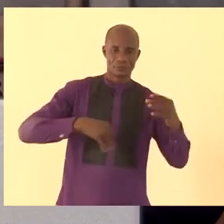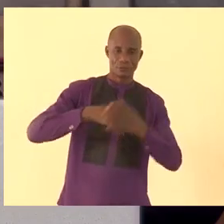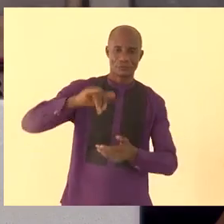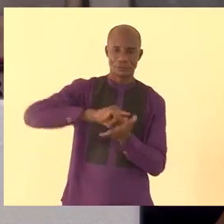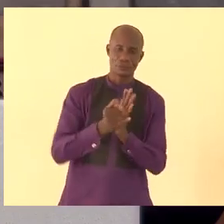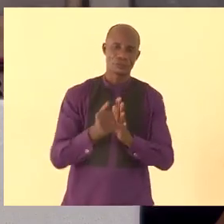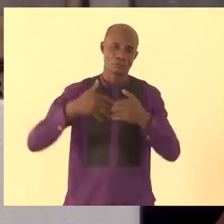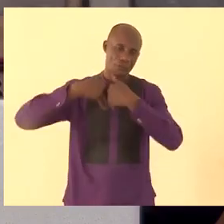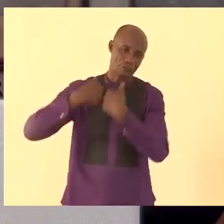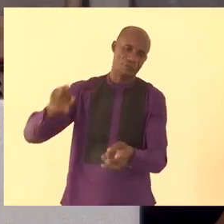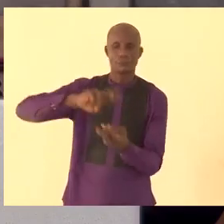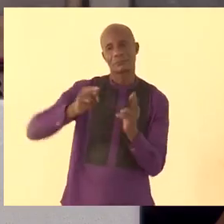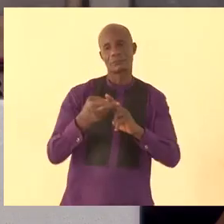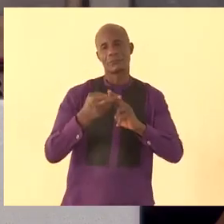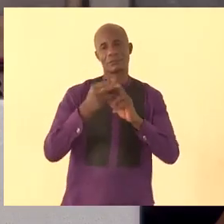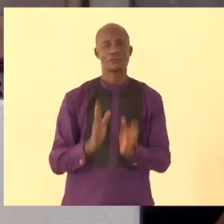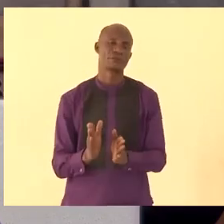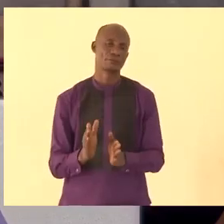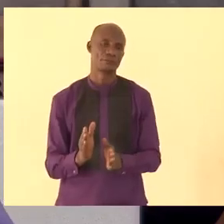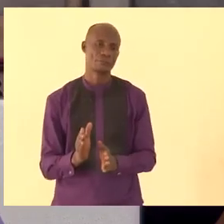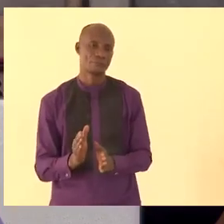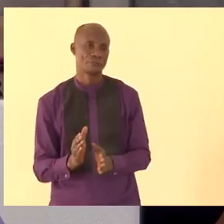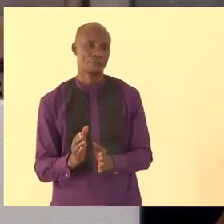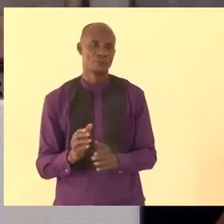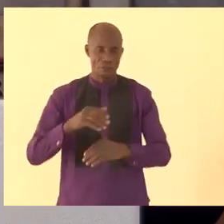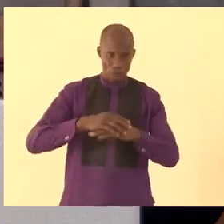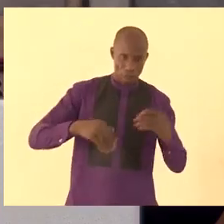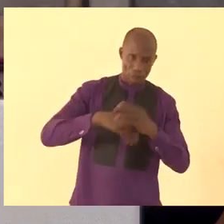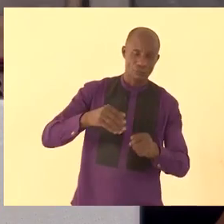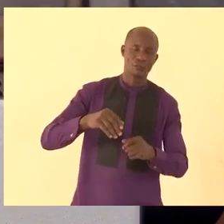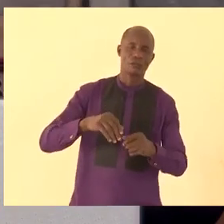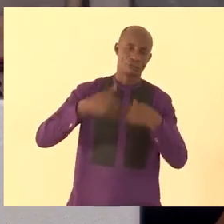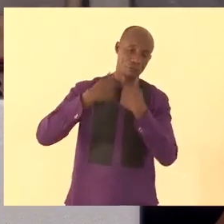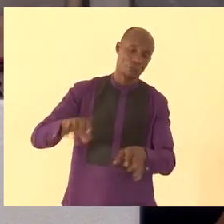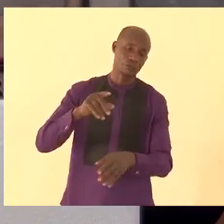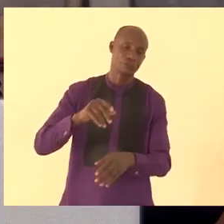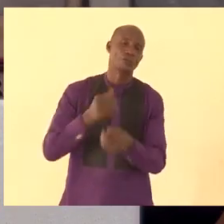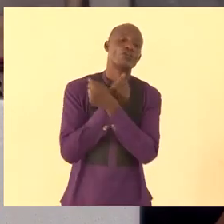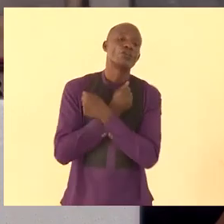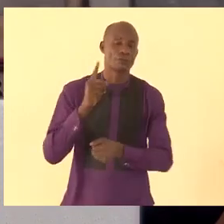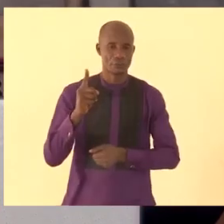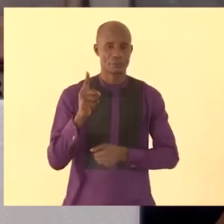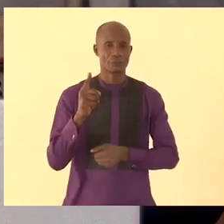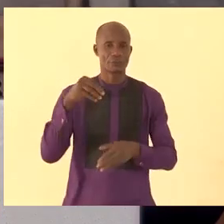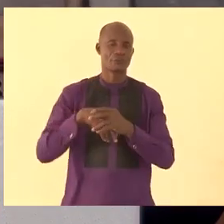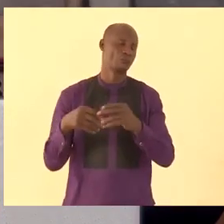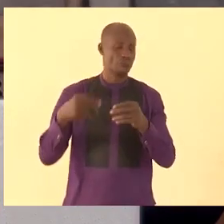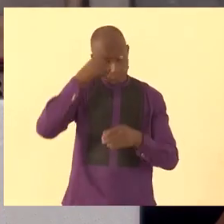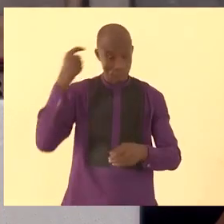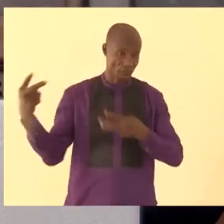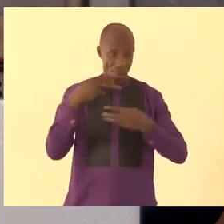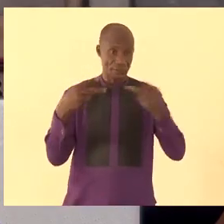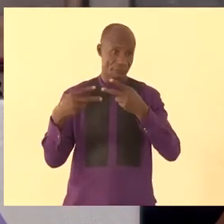those of us who have lost relations. Comfort those who have lost loved ones in the midst of all the violence in our